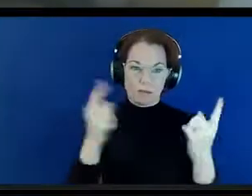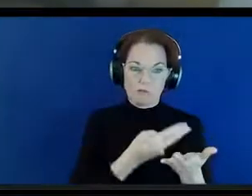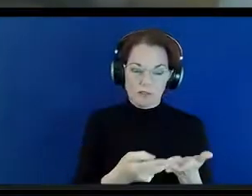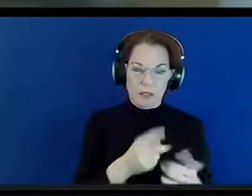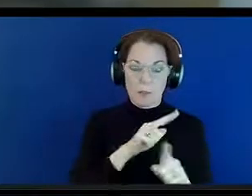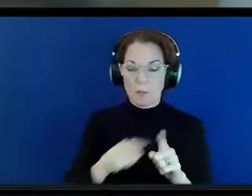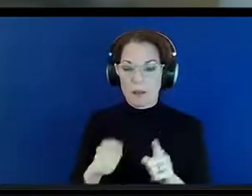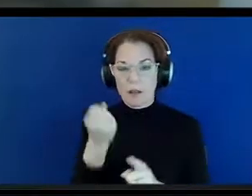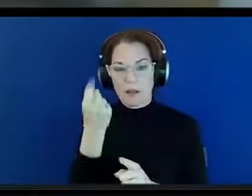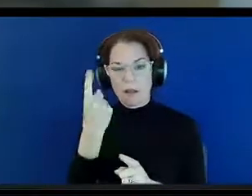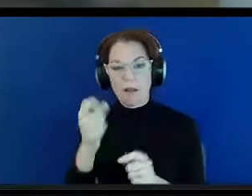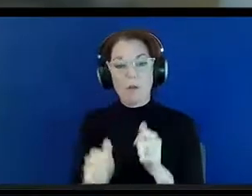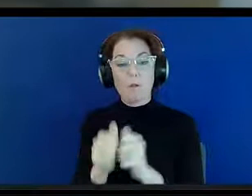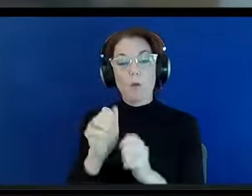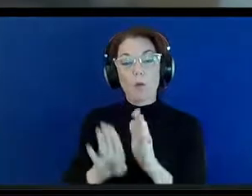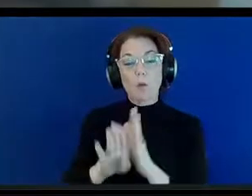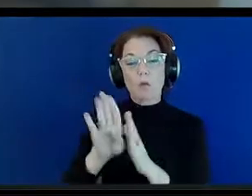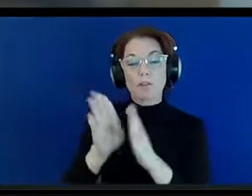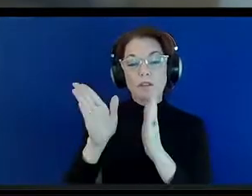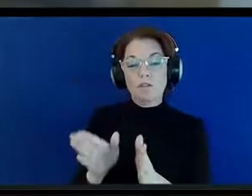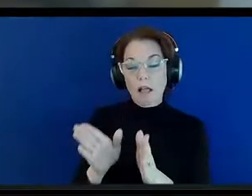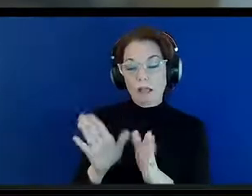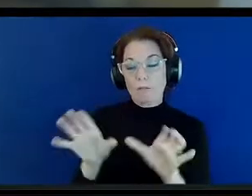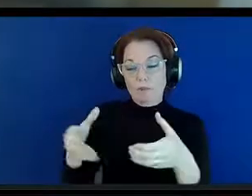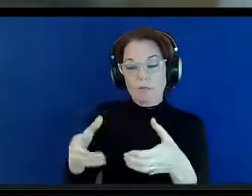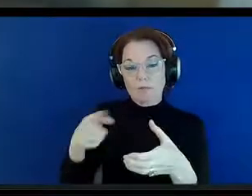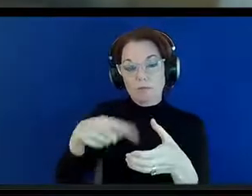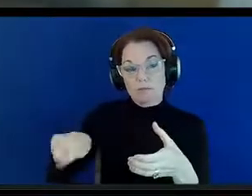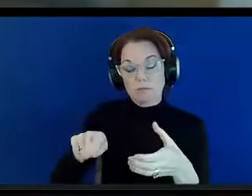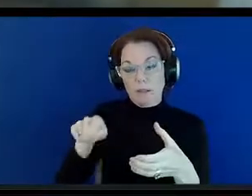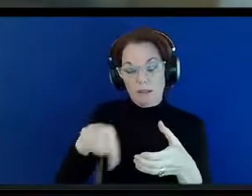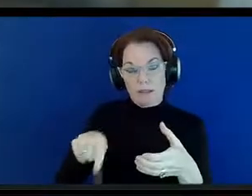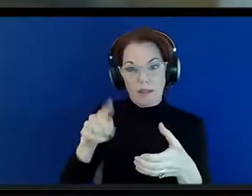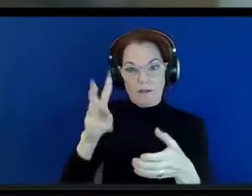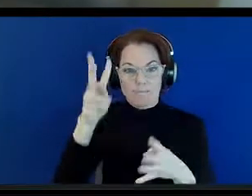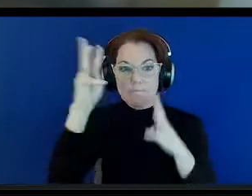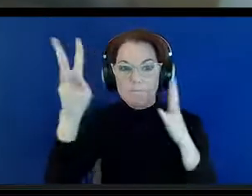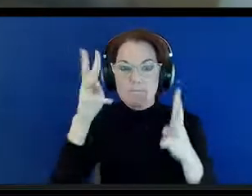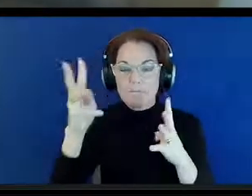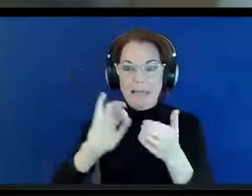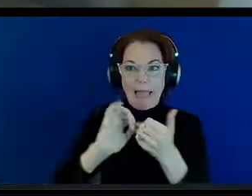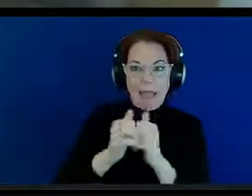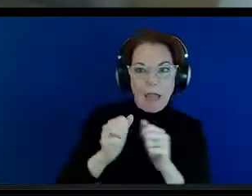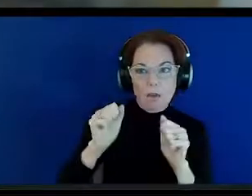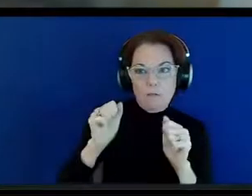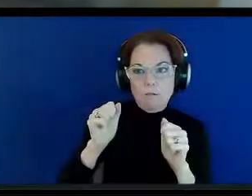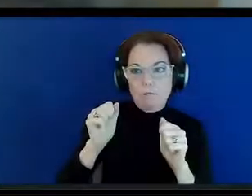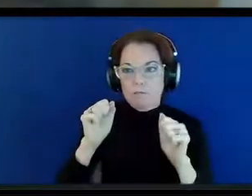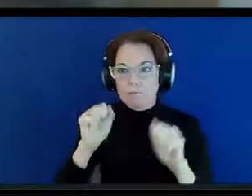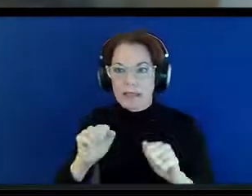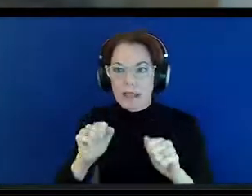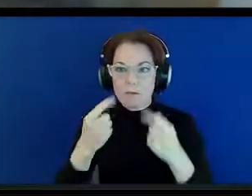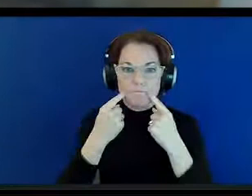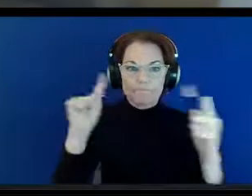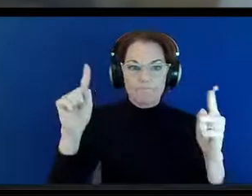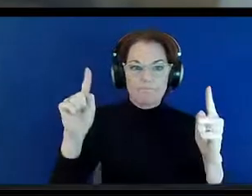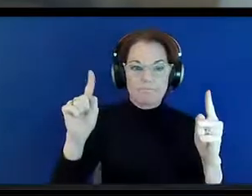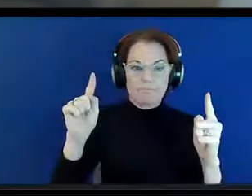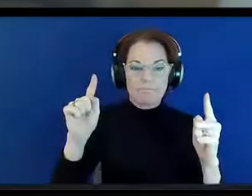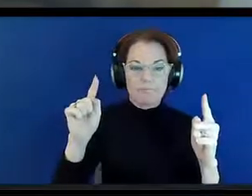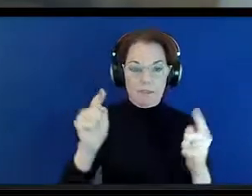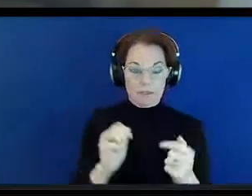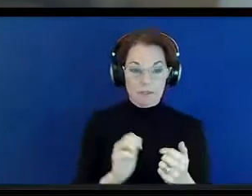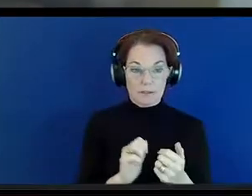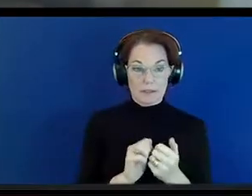most developers who are in this space have come up with ways to make it work. And that primary way is